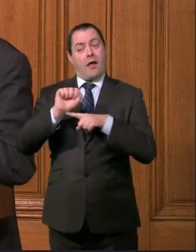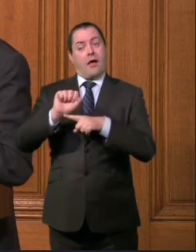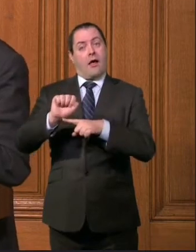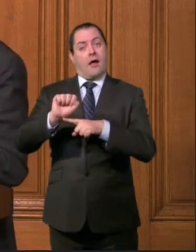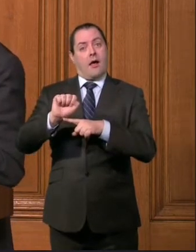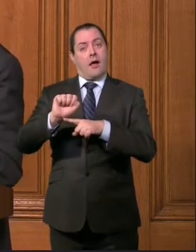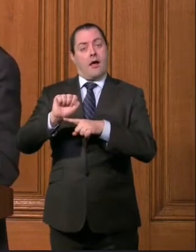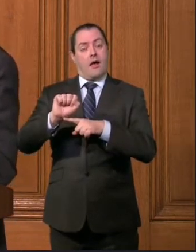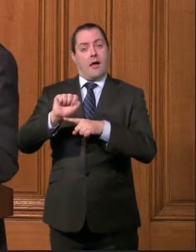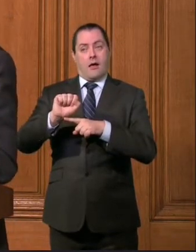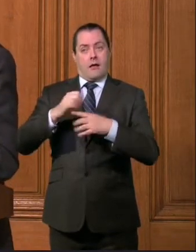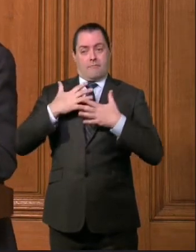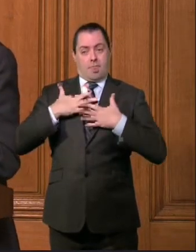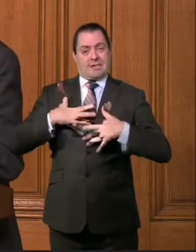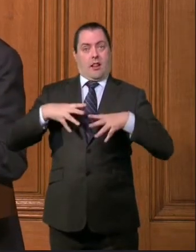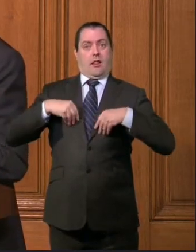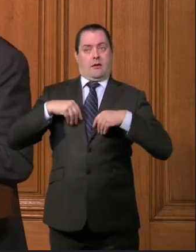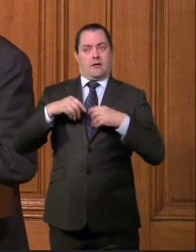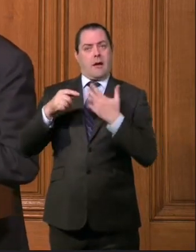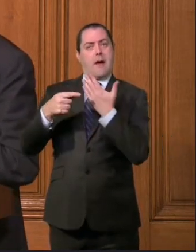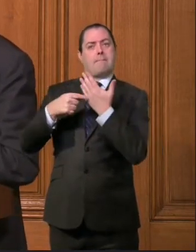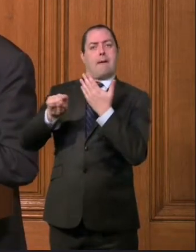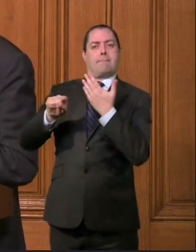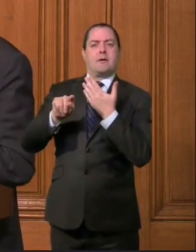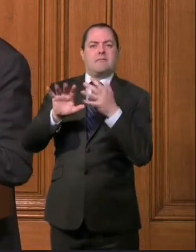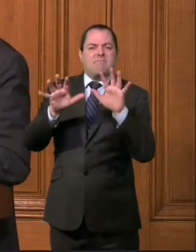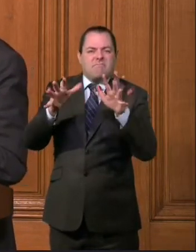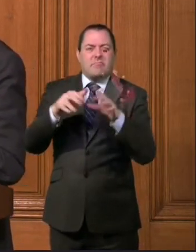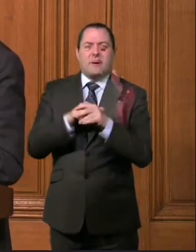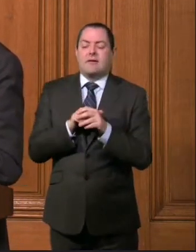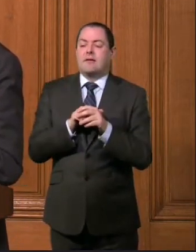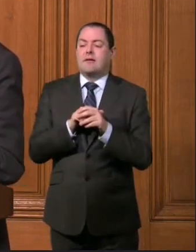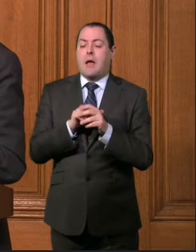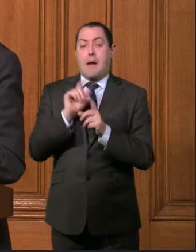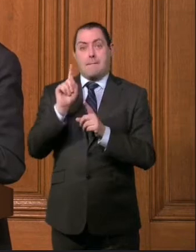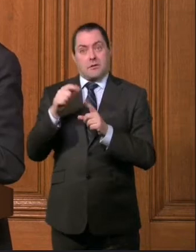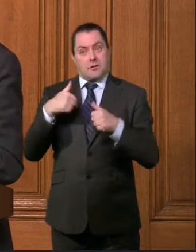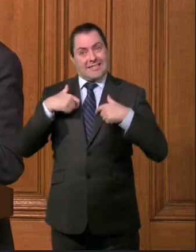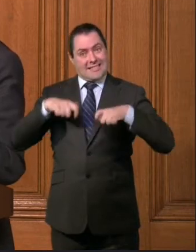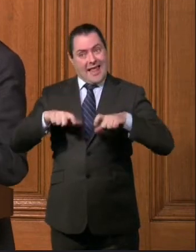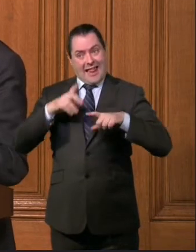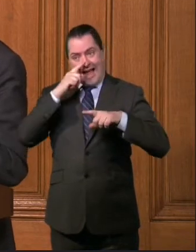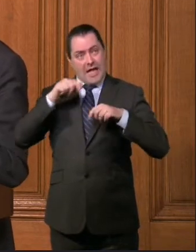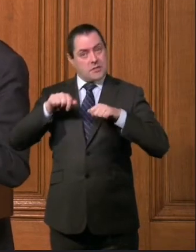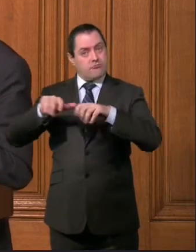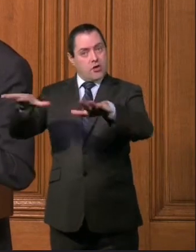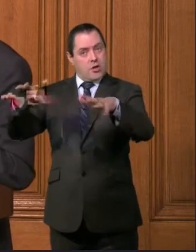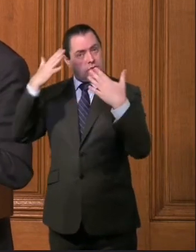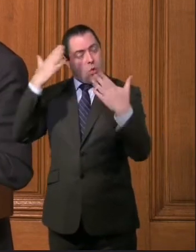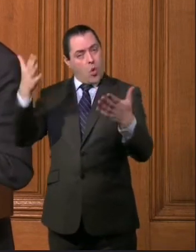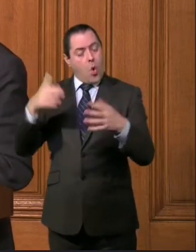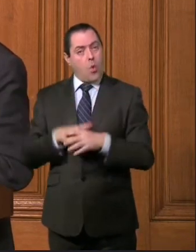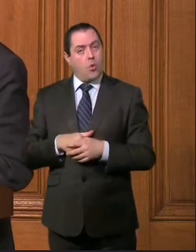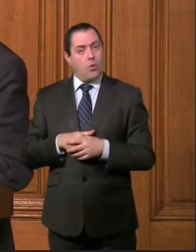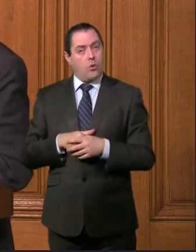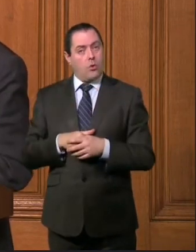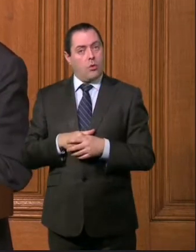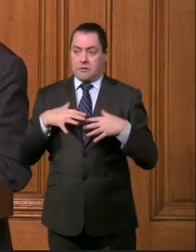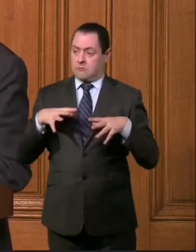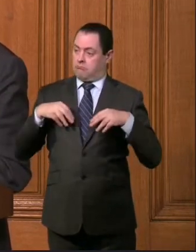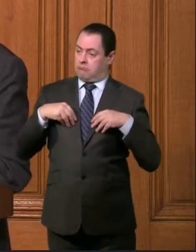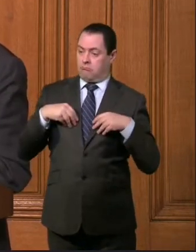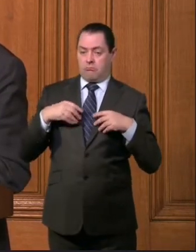very important for people who are vaccinated, even if they're after 2 or 3 weeks, not to assume that they can't catch it and pass it on to somebody else.